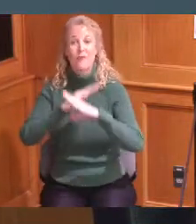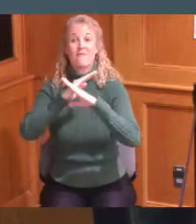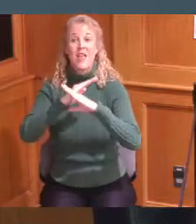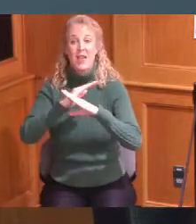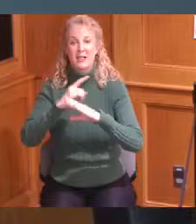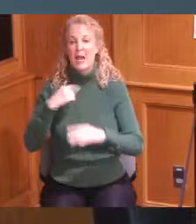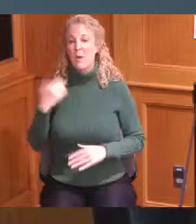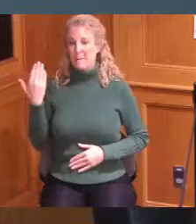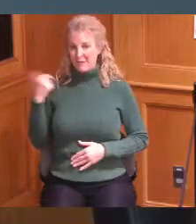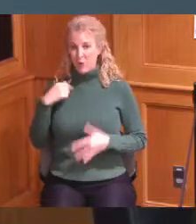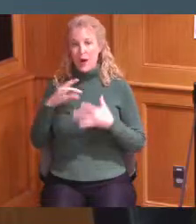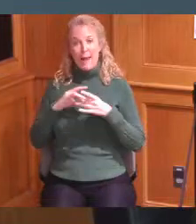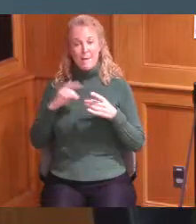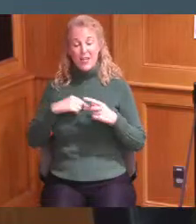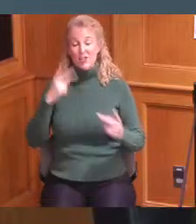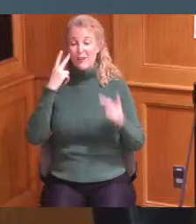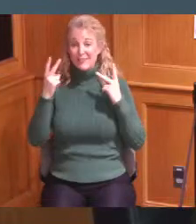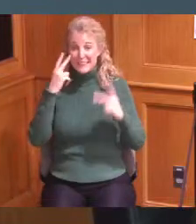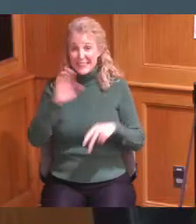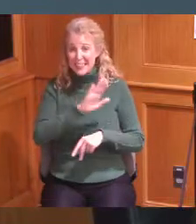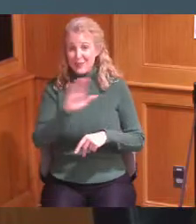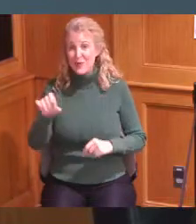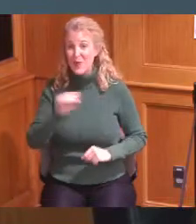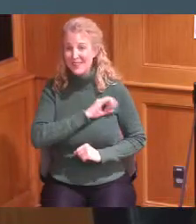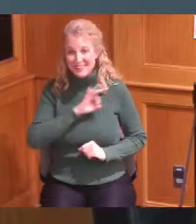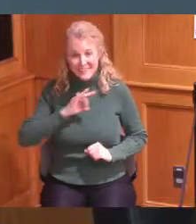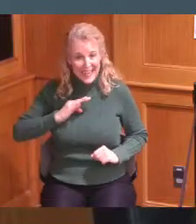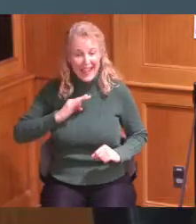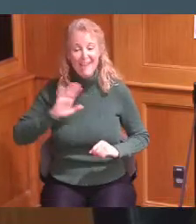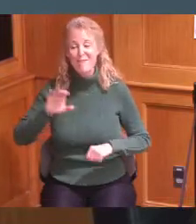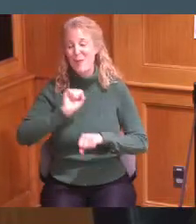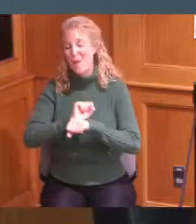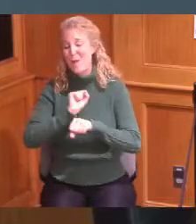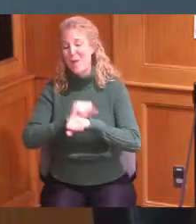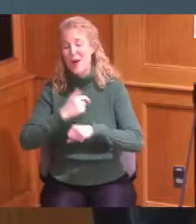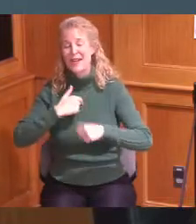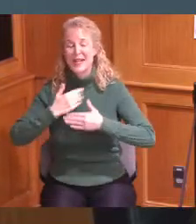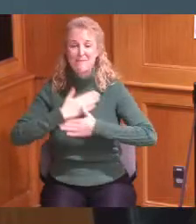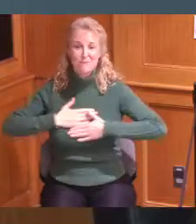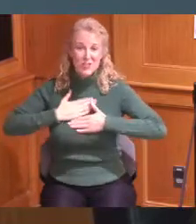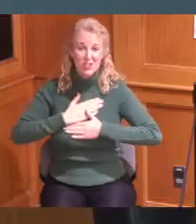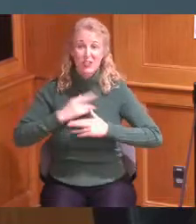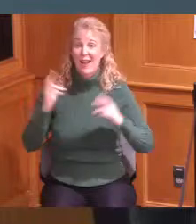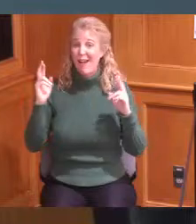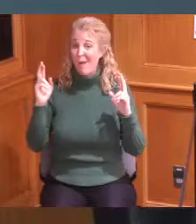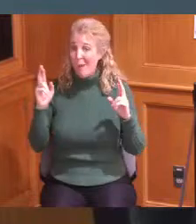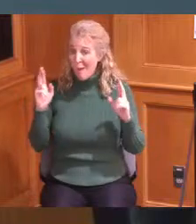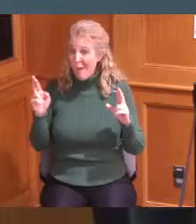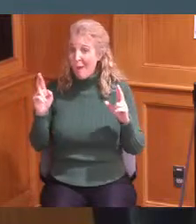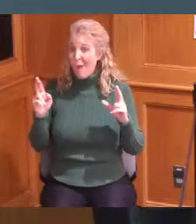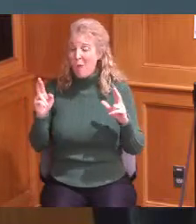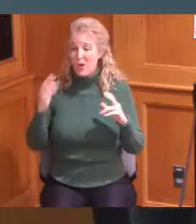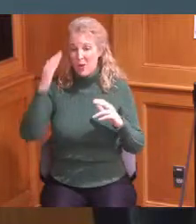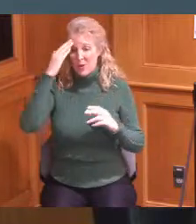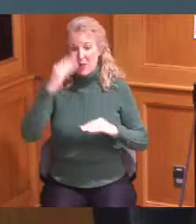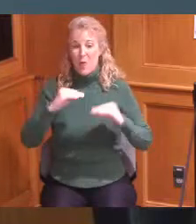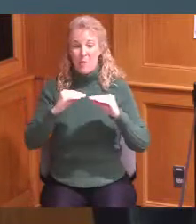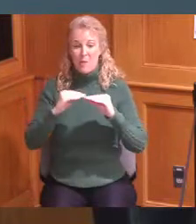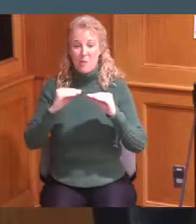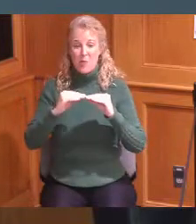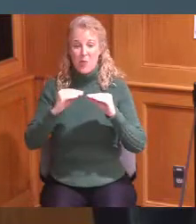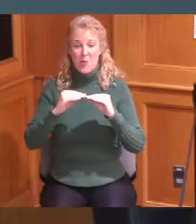was saying, I have seen you guys out there. I appreciate what you do. And I'm hoping, as you say, as it gets hotter, you'll be able to get